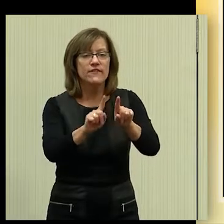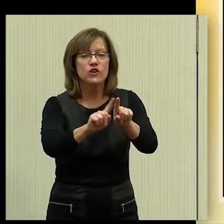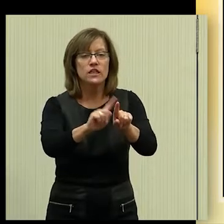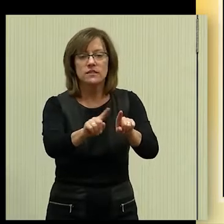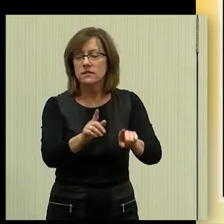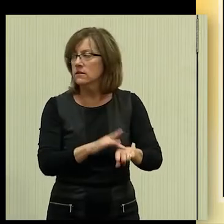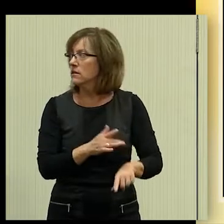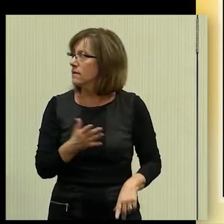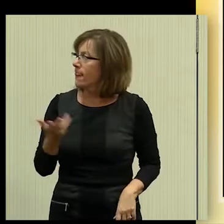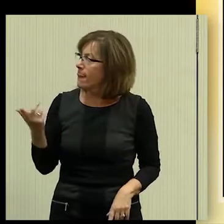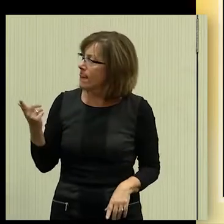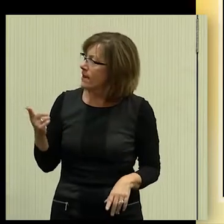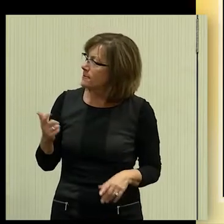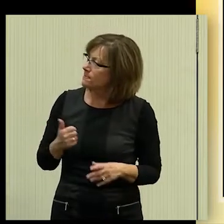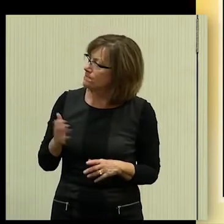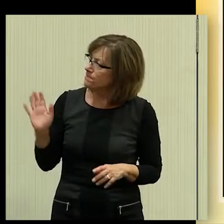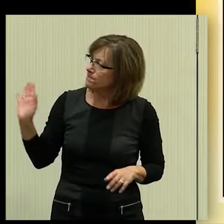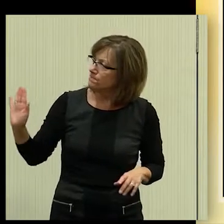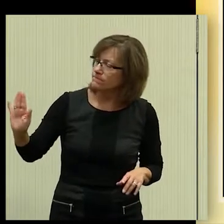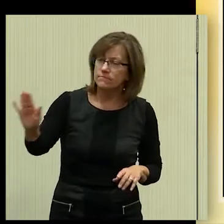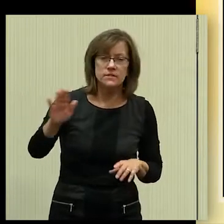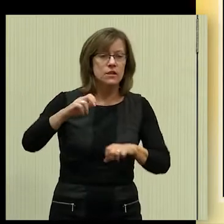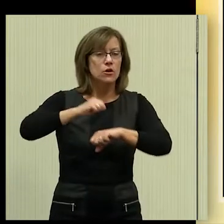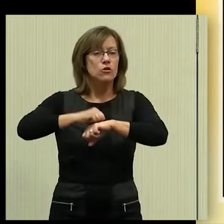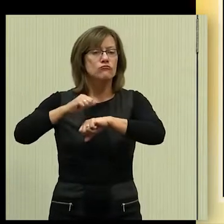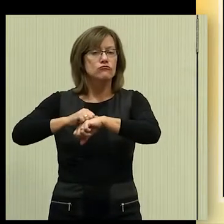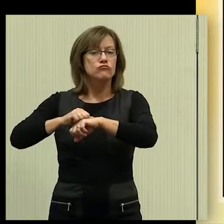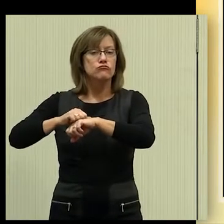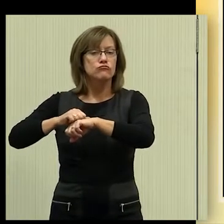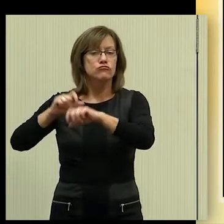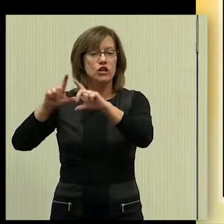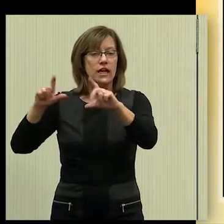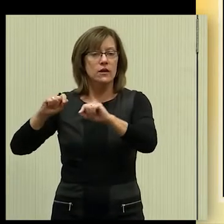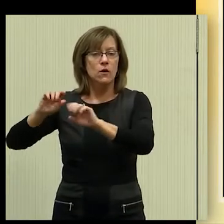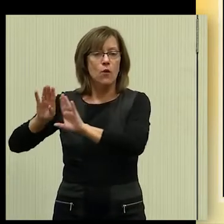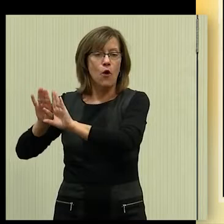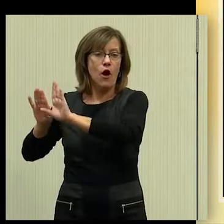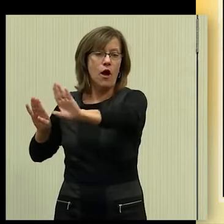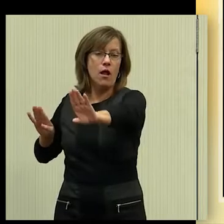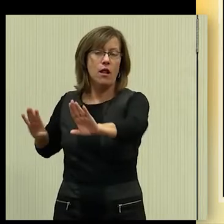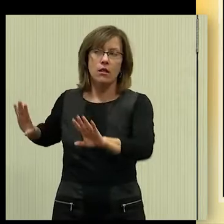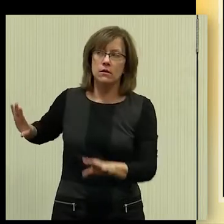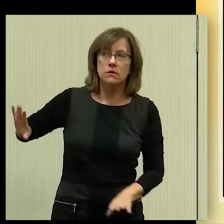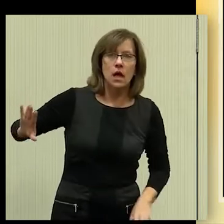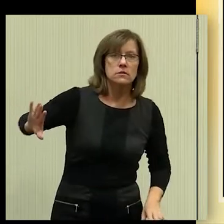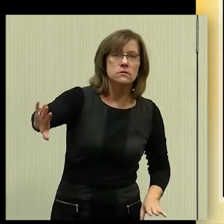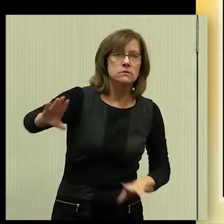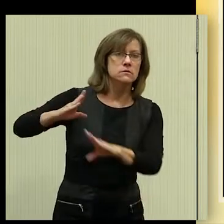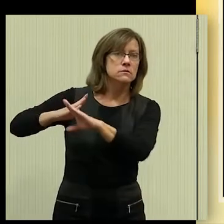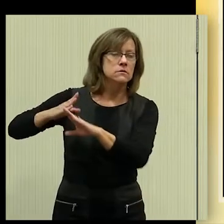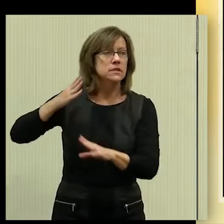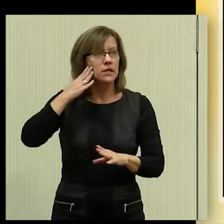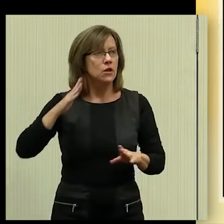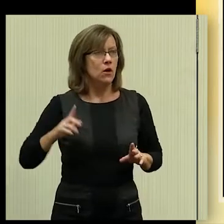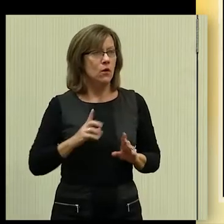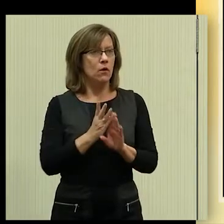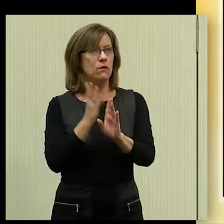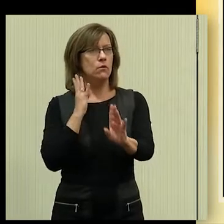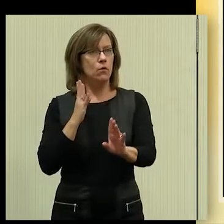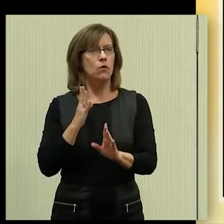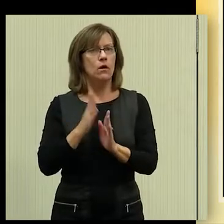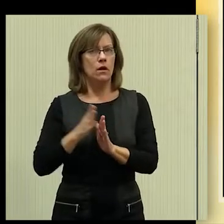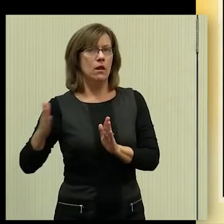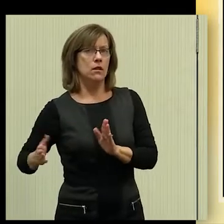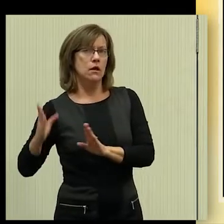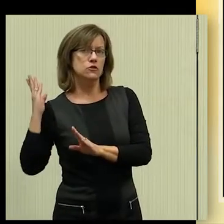a brick wall next to it, so you've got a barrier on the side. So it's helping children know where to line up when they're